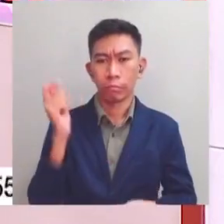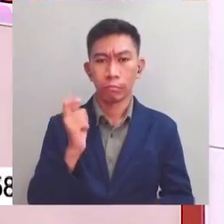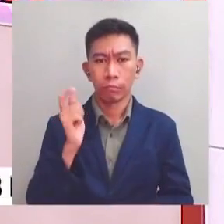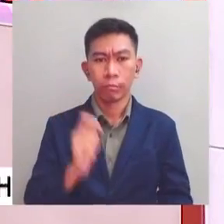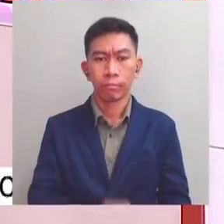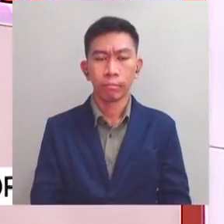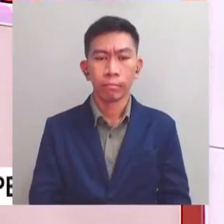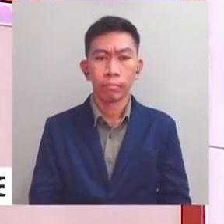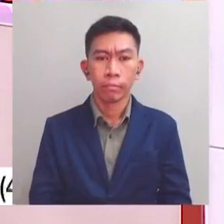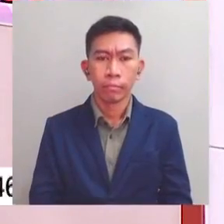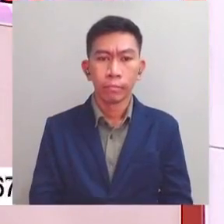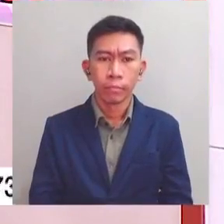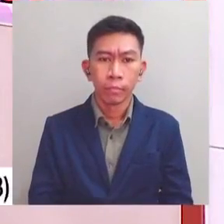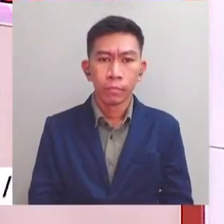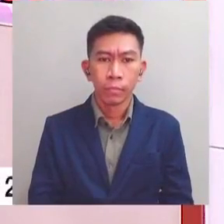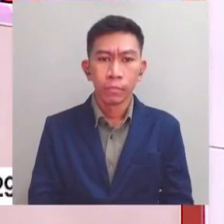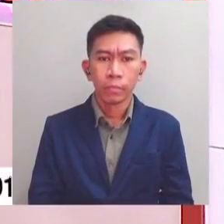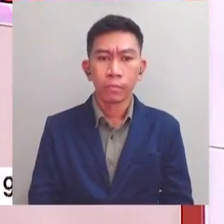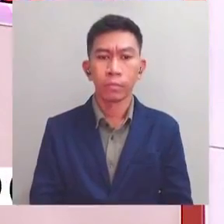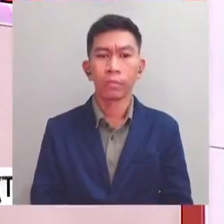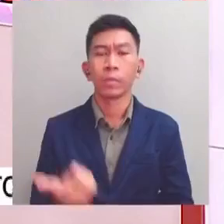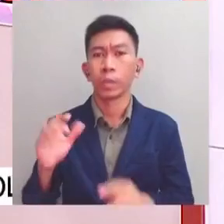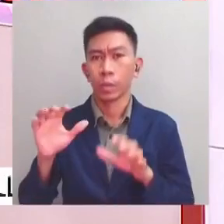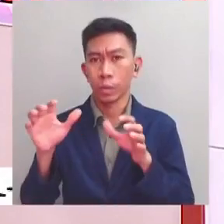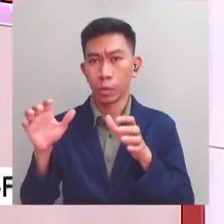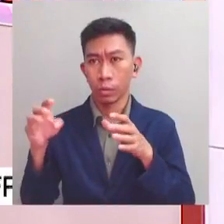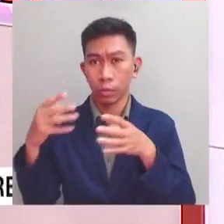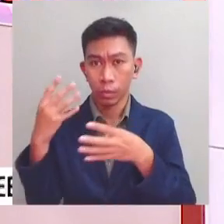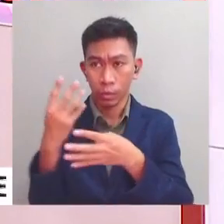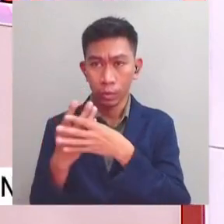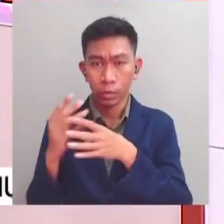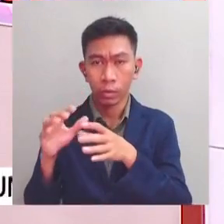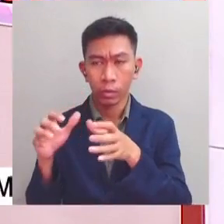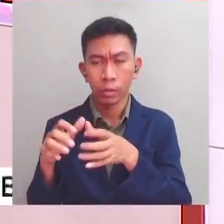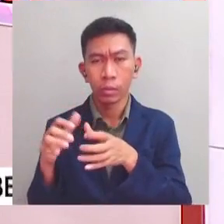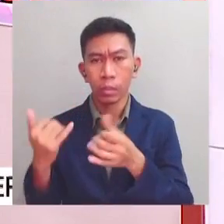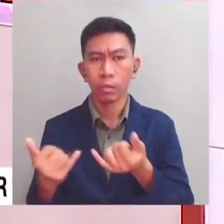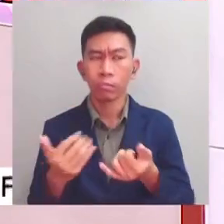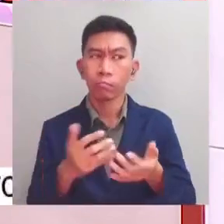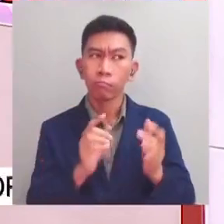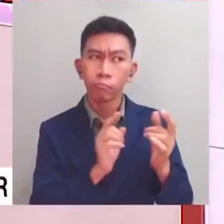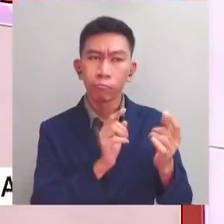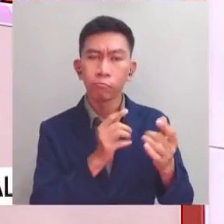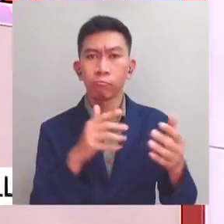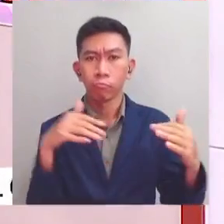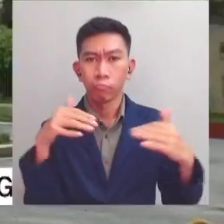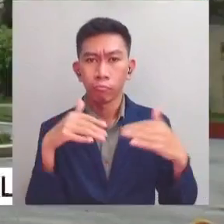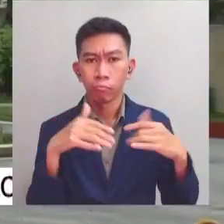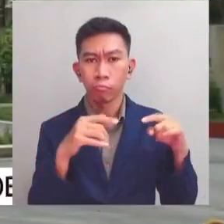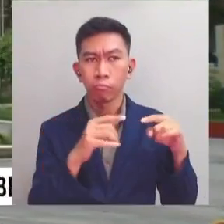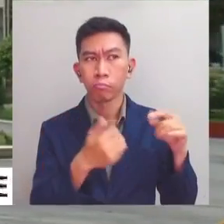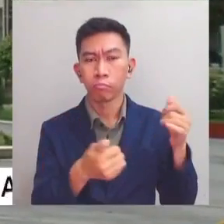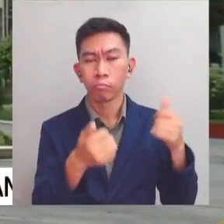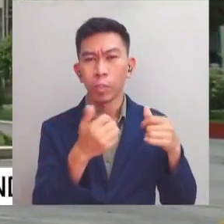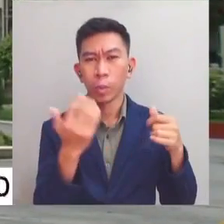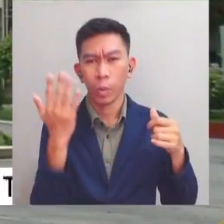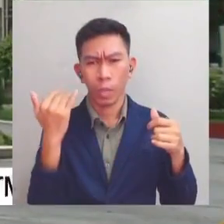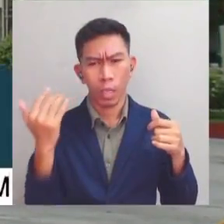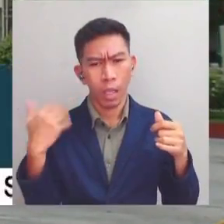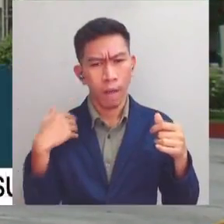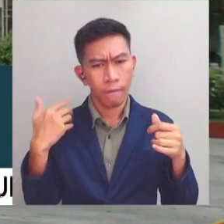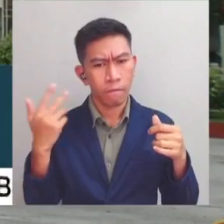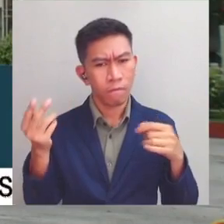The Philippine Bureau of Corrections set to meet with forensic experts today, Monday, to investigate if there are mass graves in the National